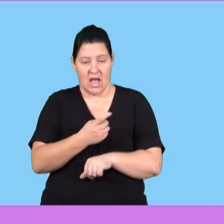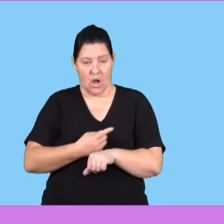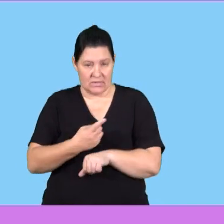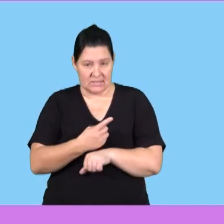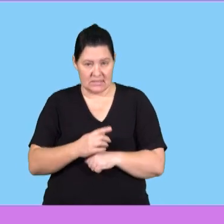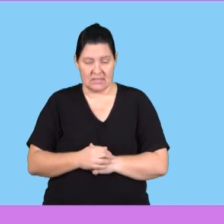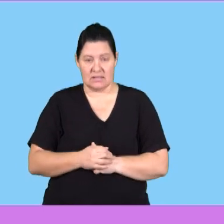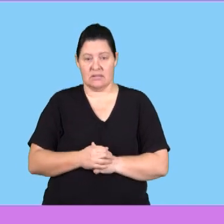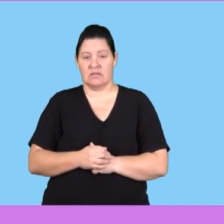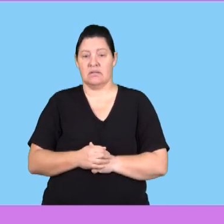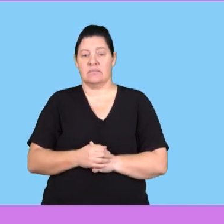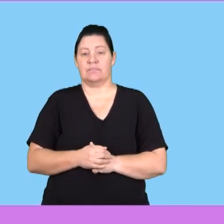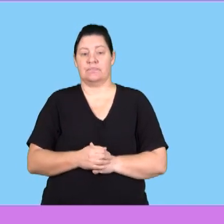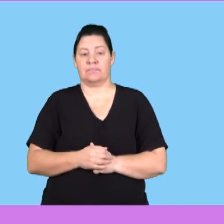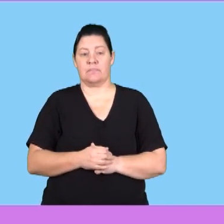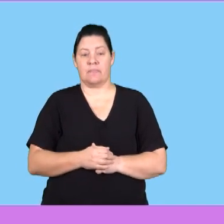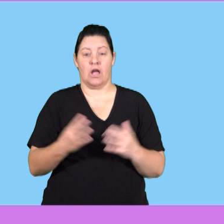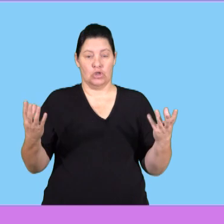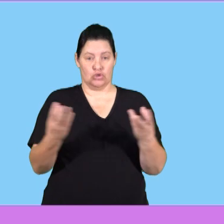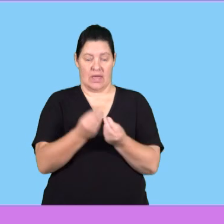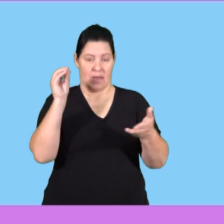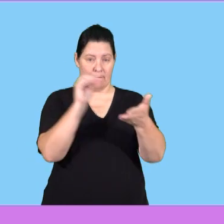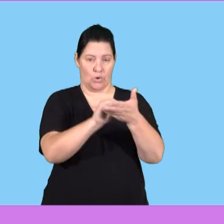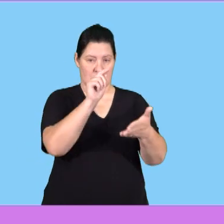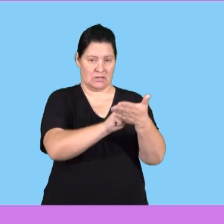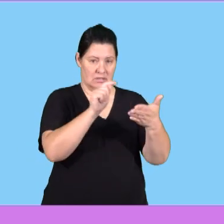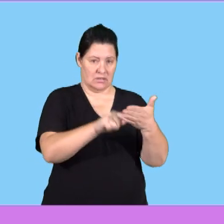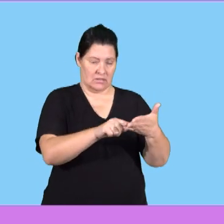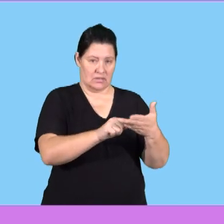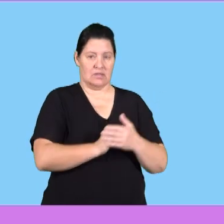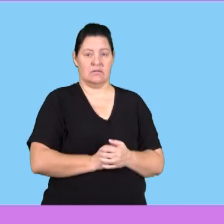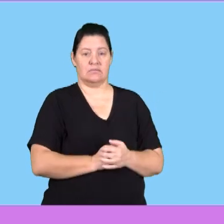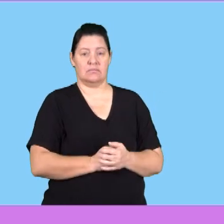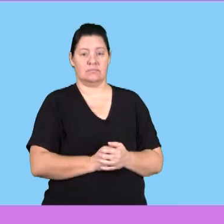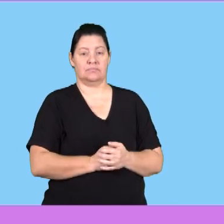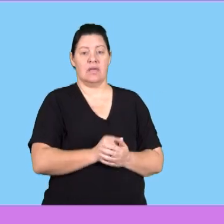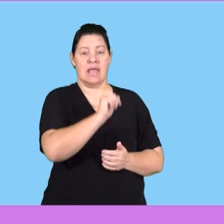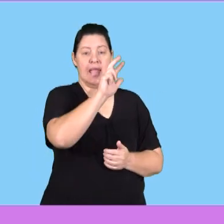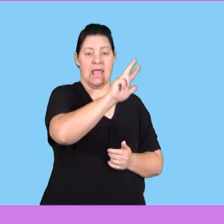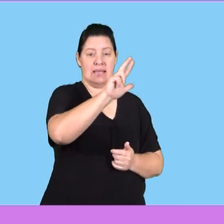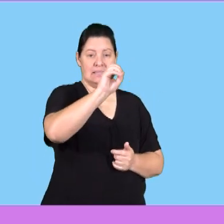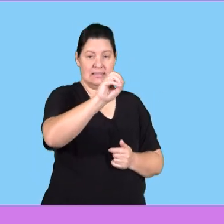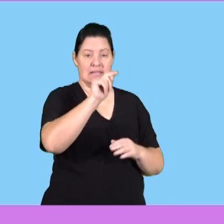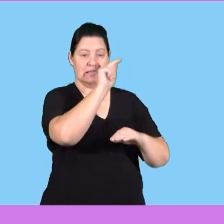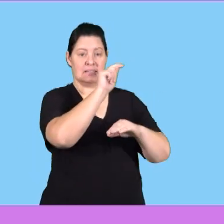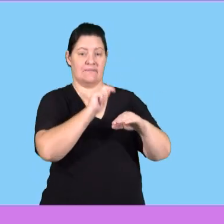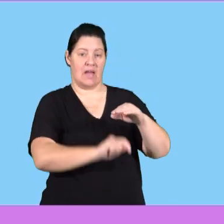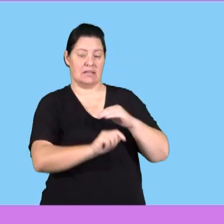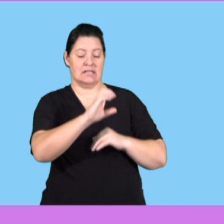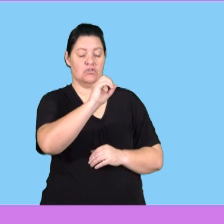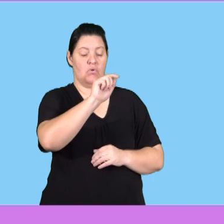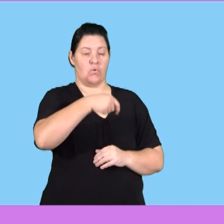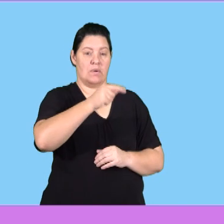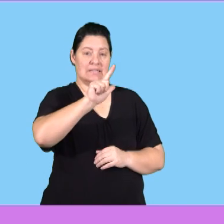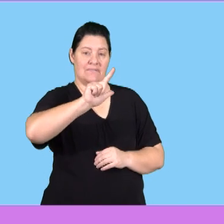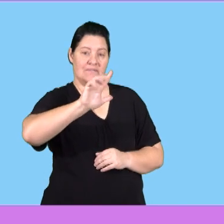0.75 hours. So let us divide together. I hope you are pressing your calculator with me. 80 divided